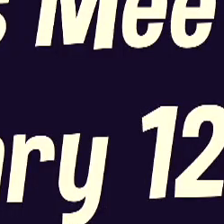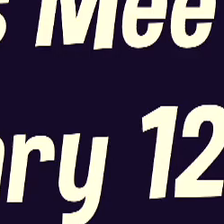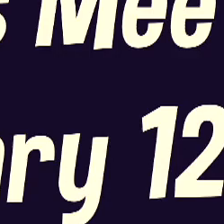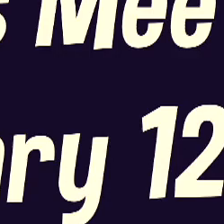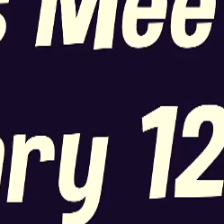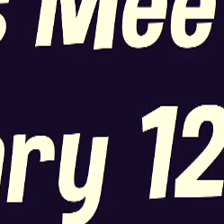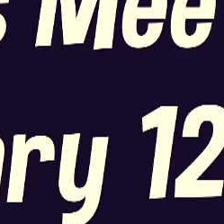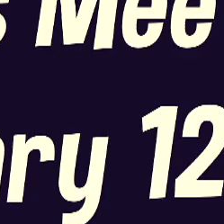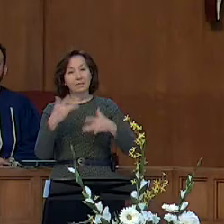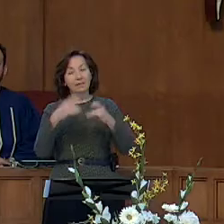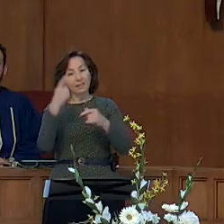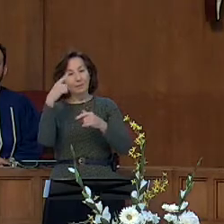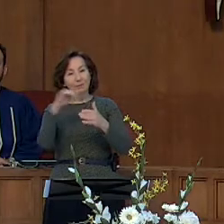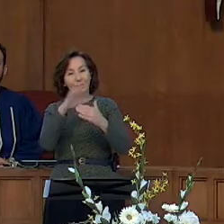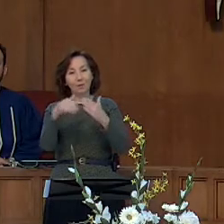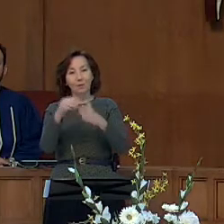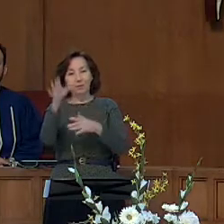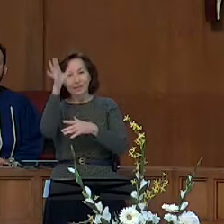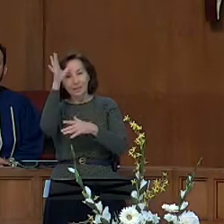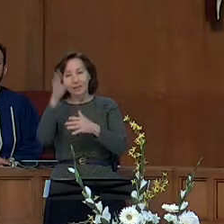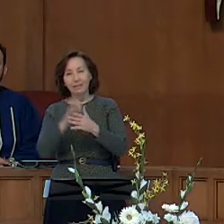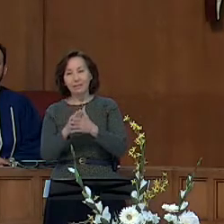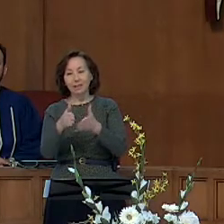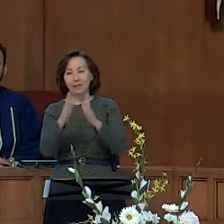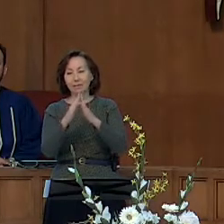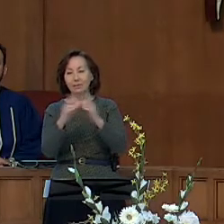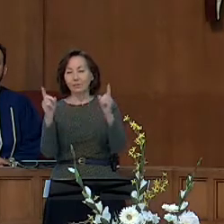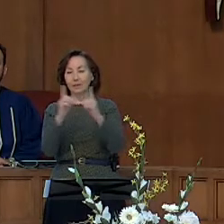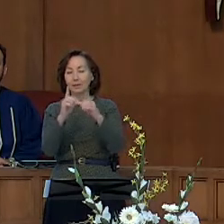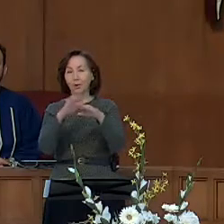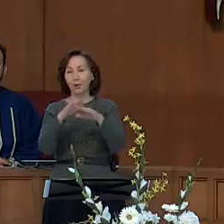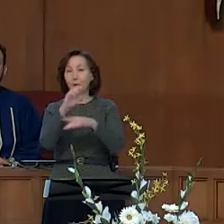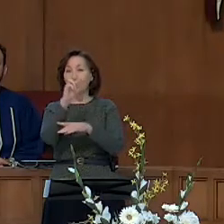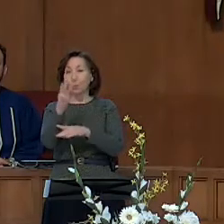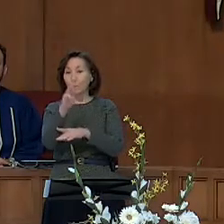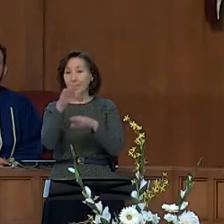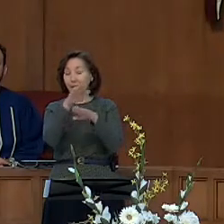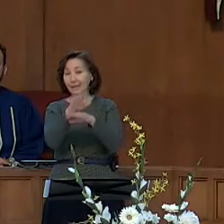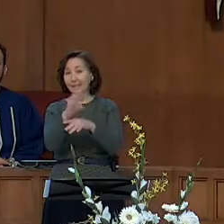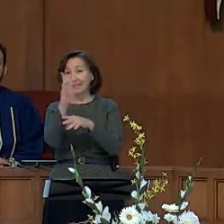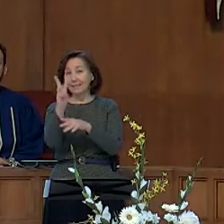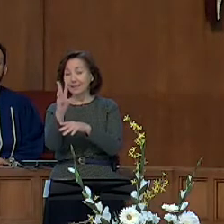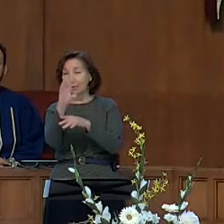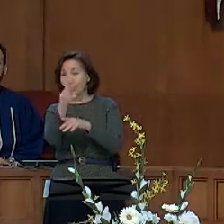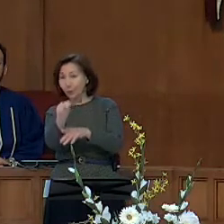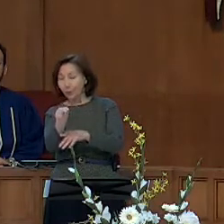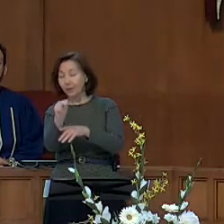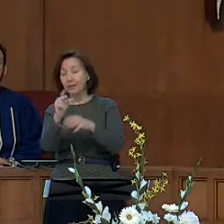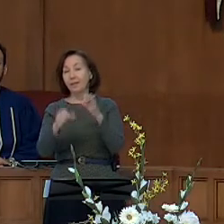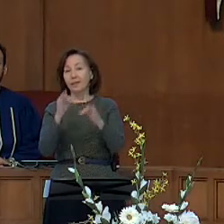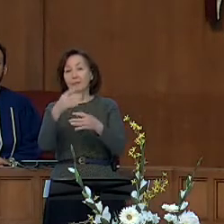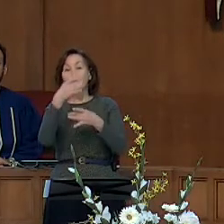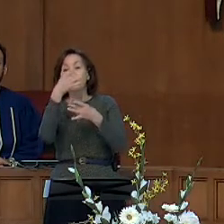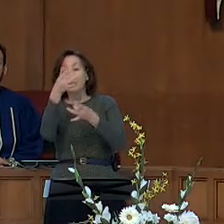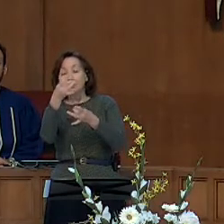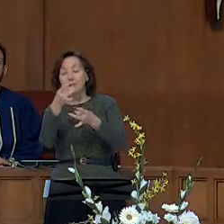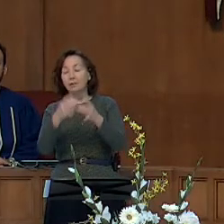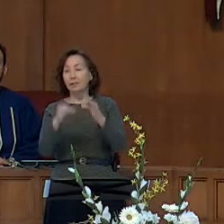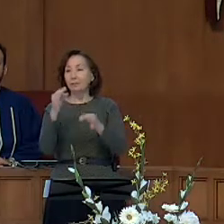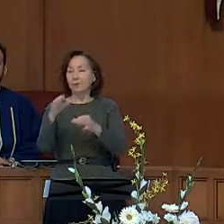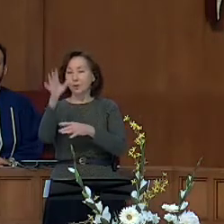it's exciting for all our dads. We're going to ask that you meet with us on Wednesday night, 6:30, if you're interested, if you are a dad or